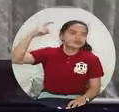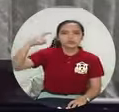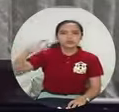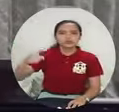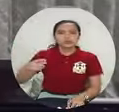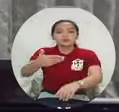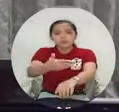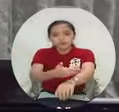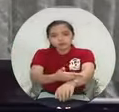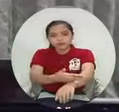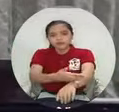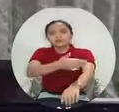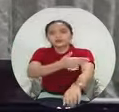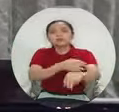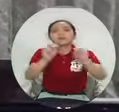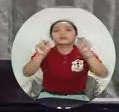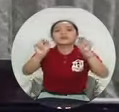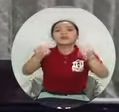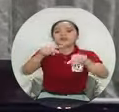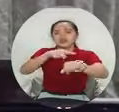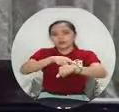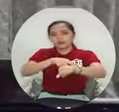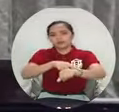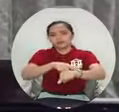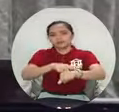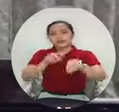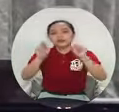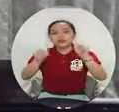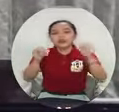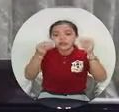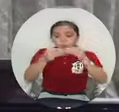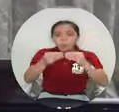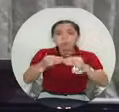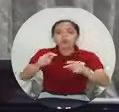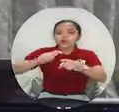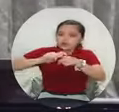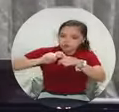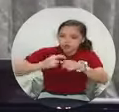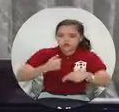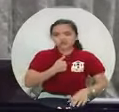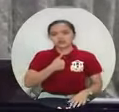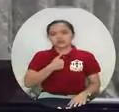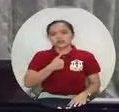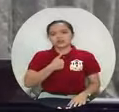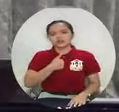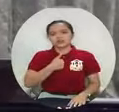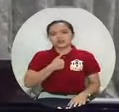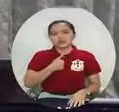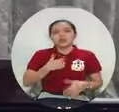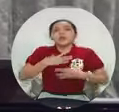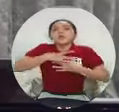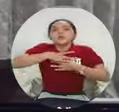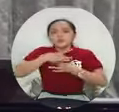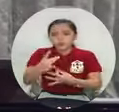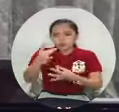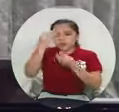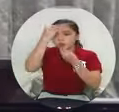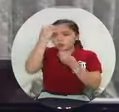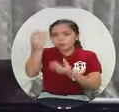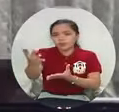there are some suggestions how you can positively fulfill your commitment, especially the commitment you're going to make for the first